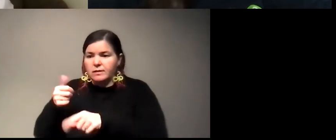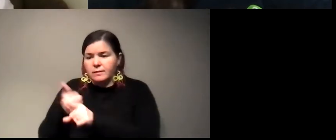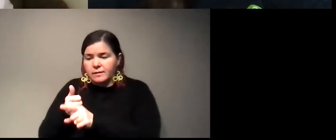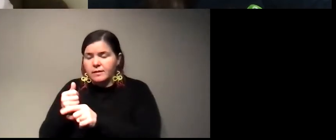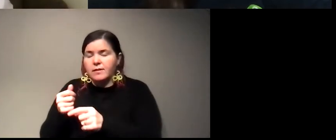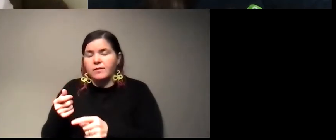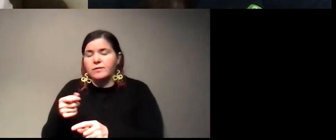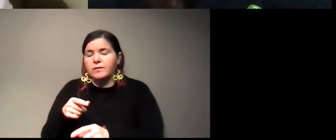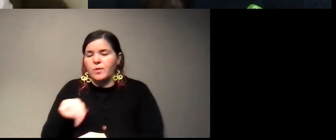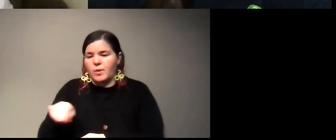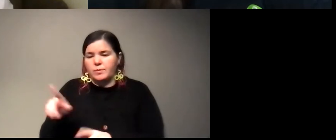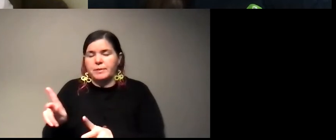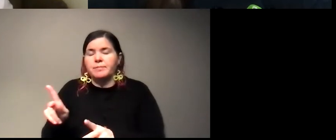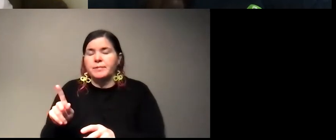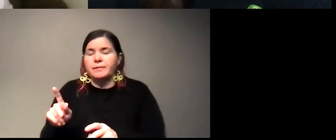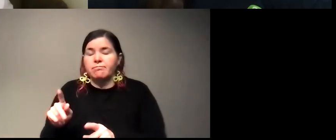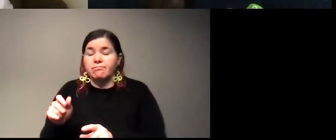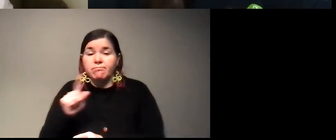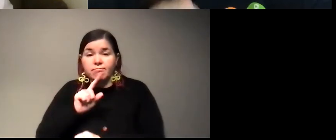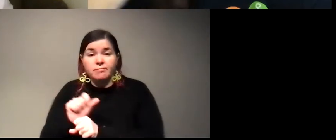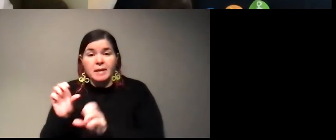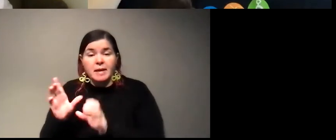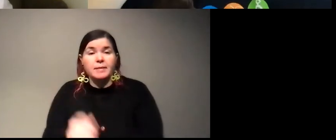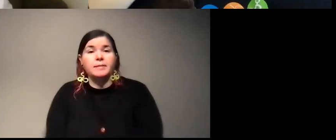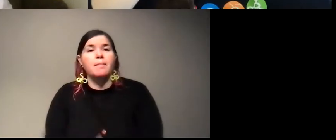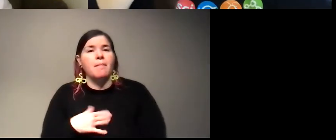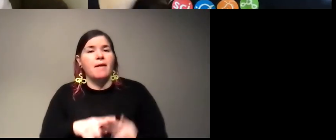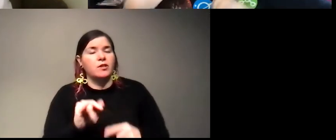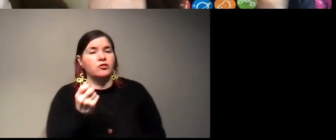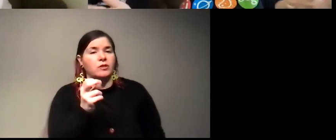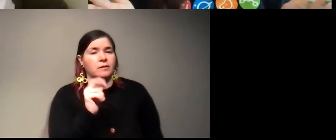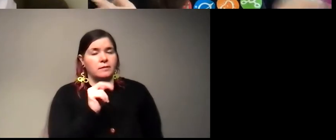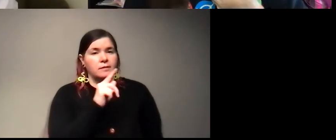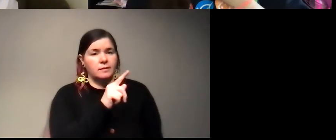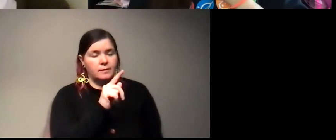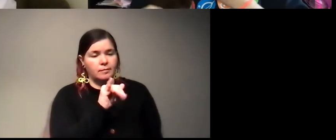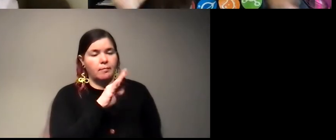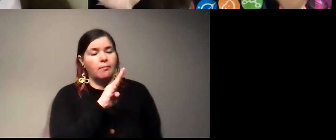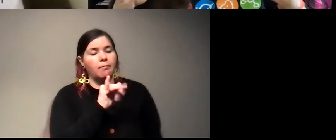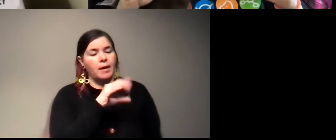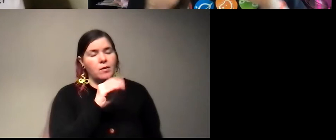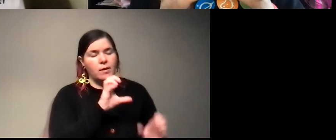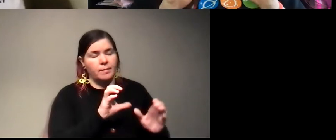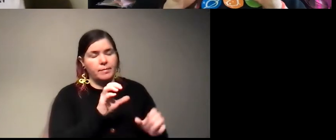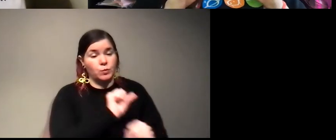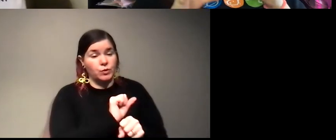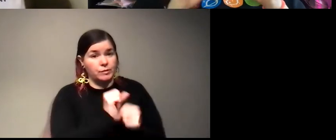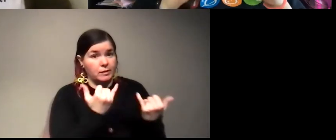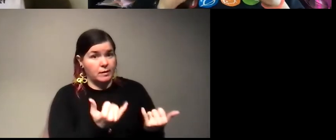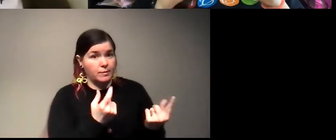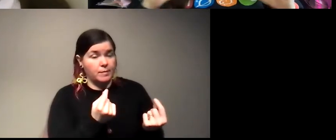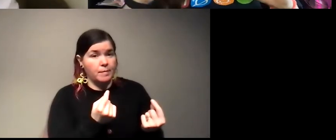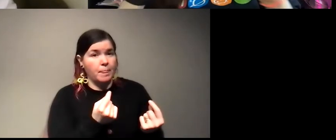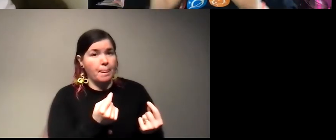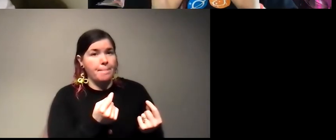So a lot of those people are chemists. Yeah. My buddy Jason, he is a biochemist, and what he's working on is